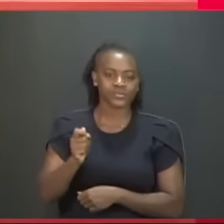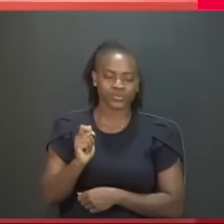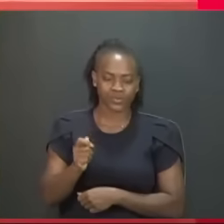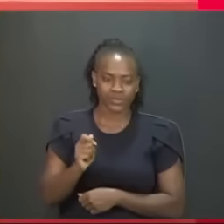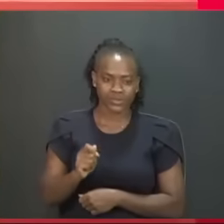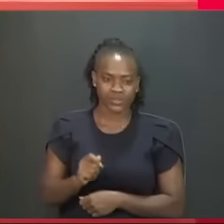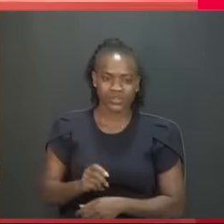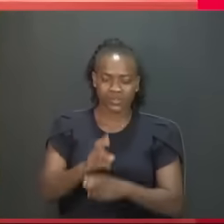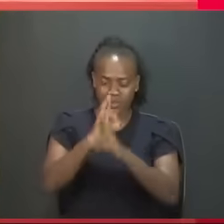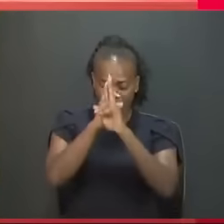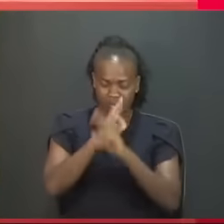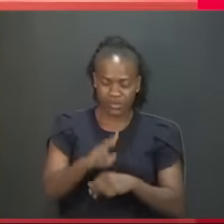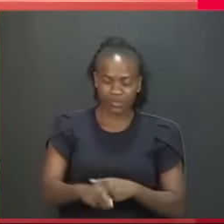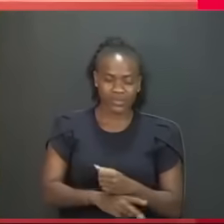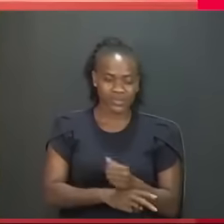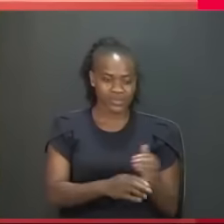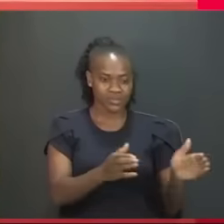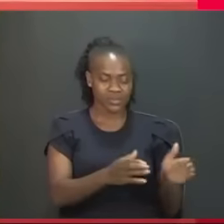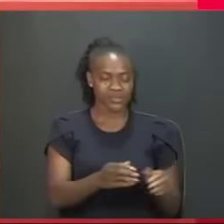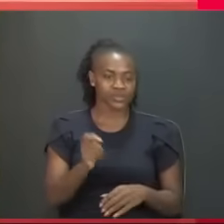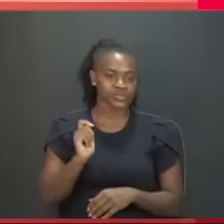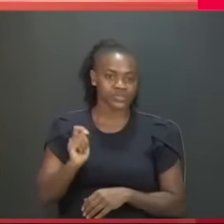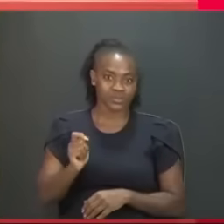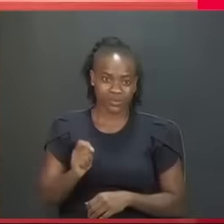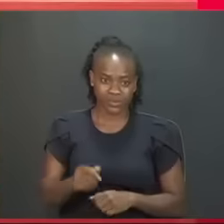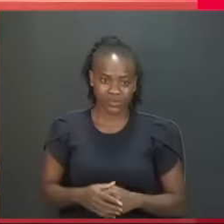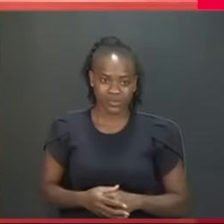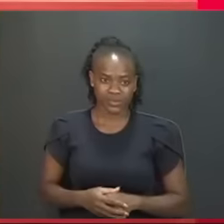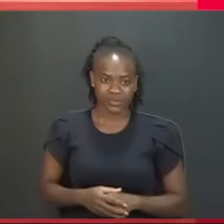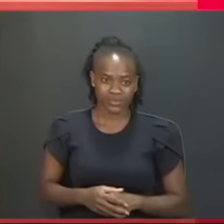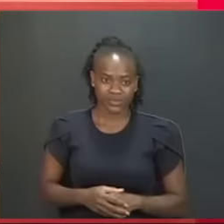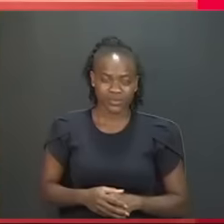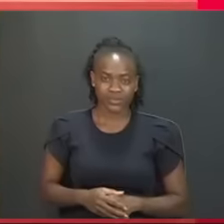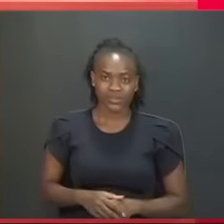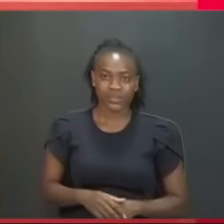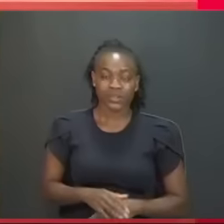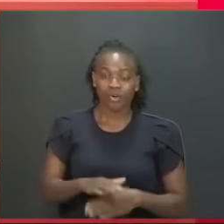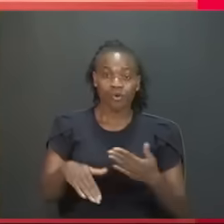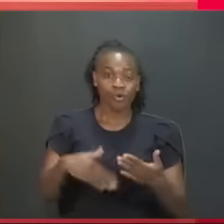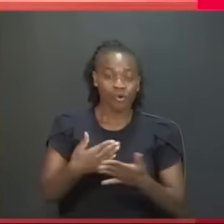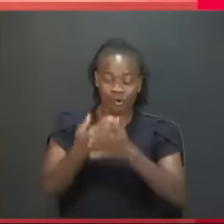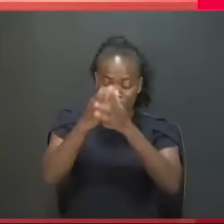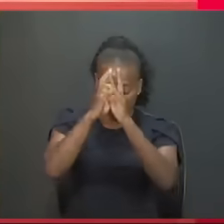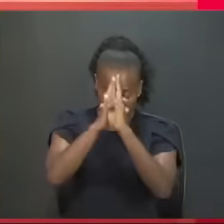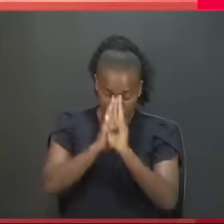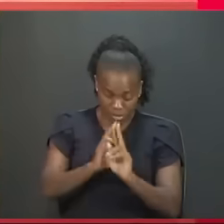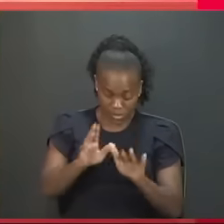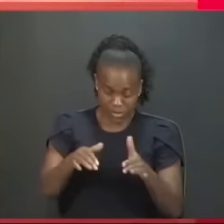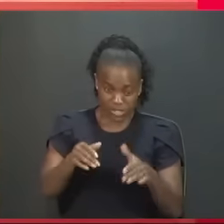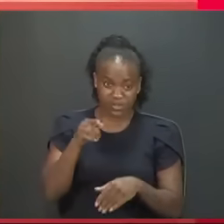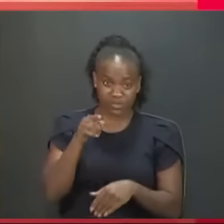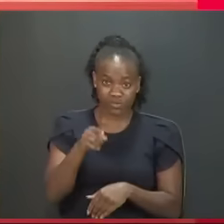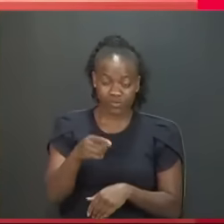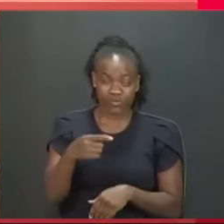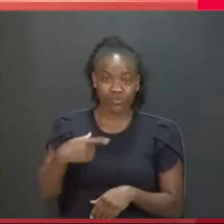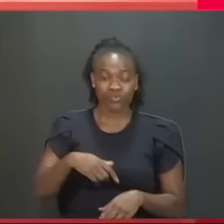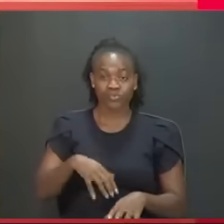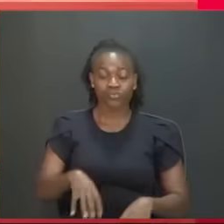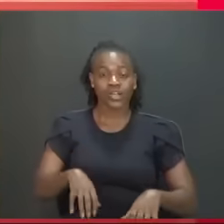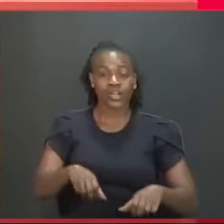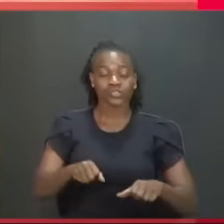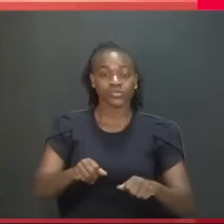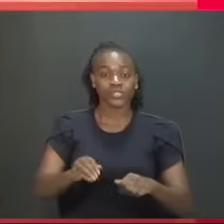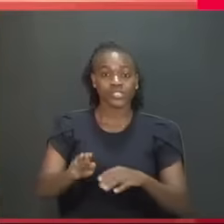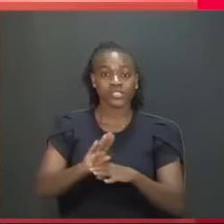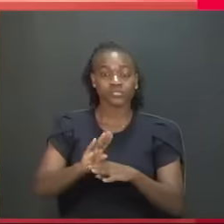Honorable Deputy Minority Whip. With all due respect, in adopting the business